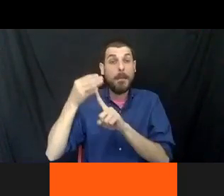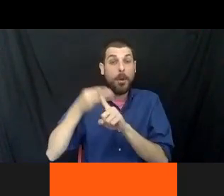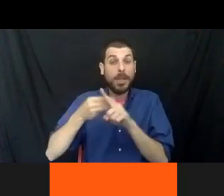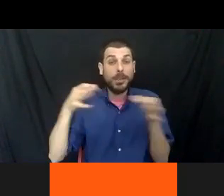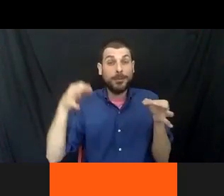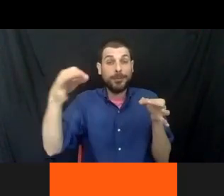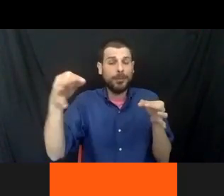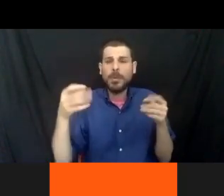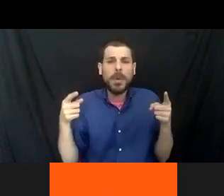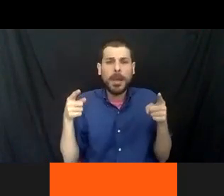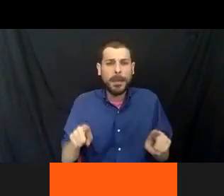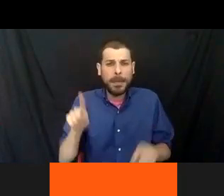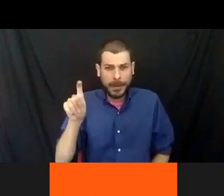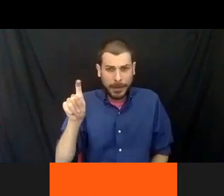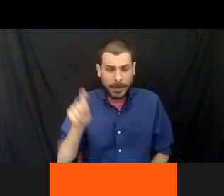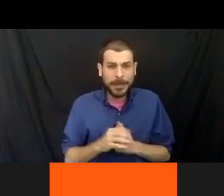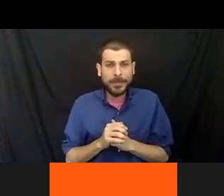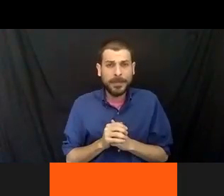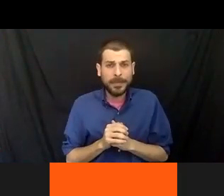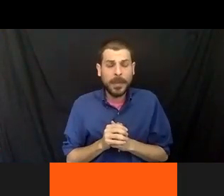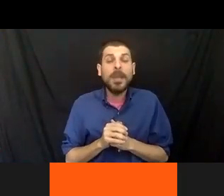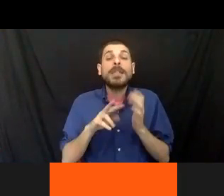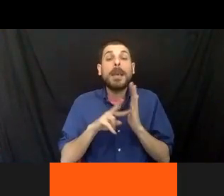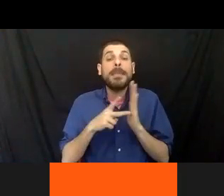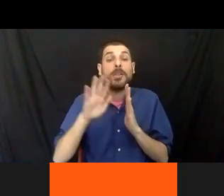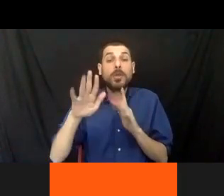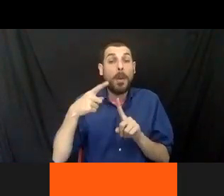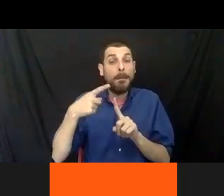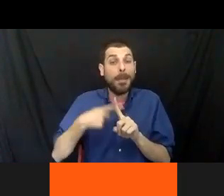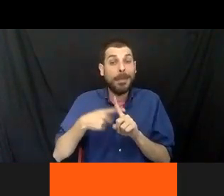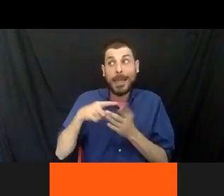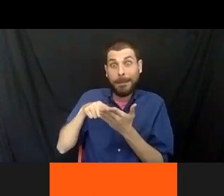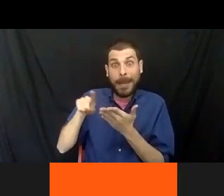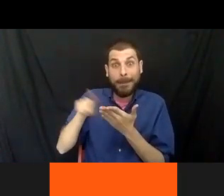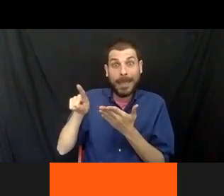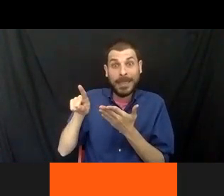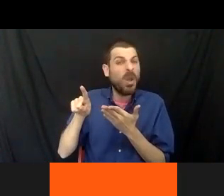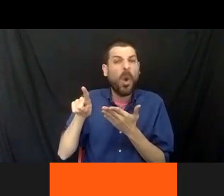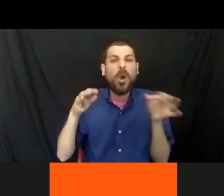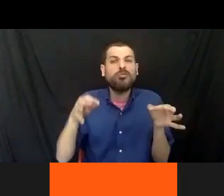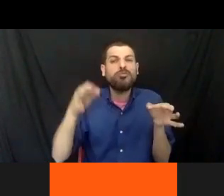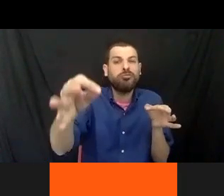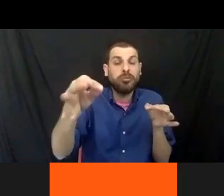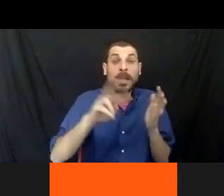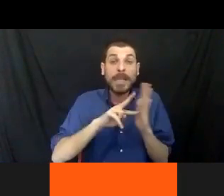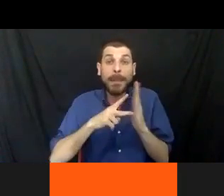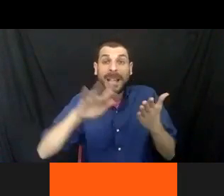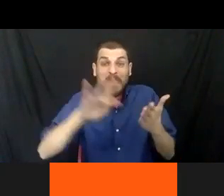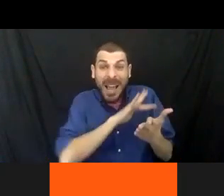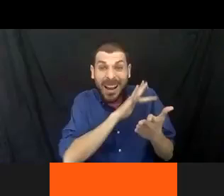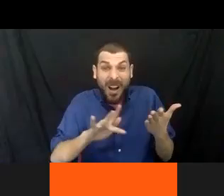need to make your regular monthly payments. That doesn't mean that they're not going to be eventually due, but for the time